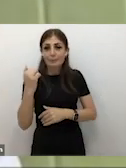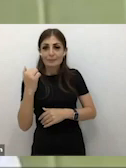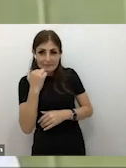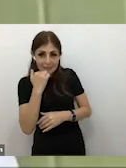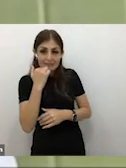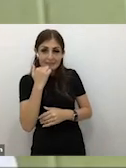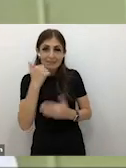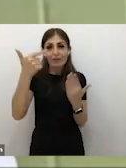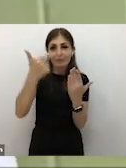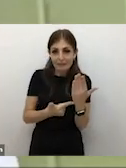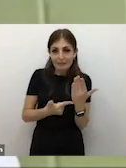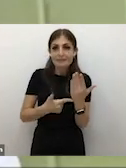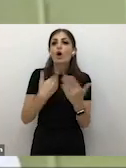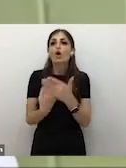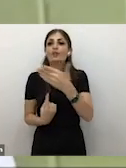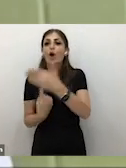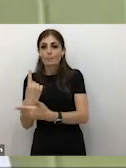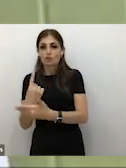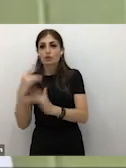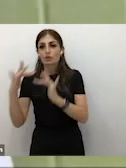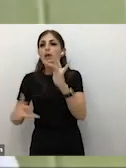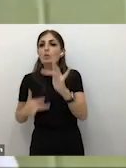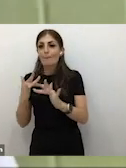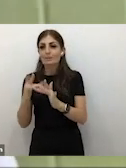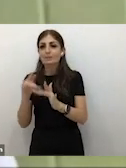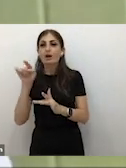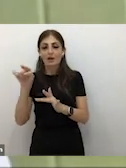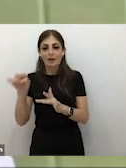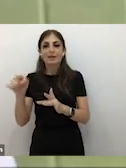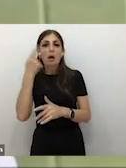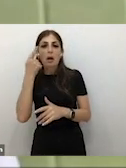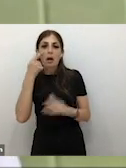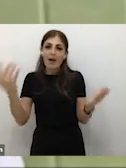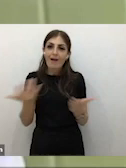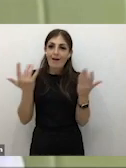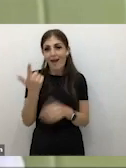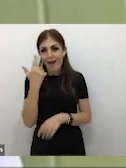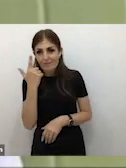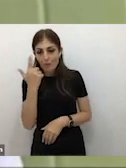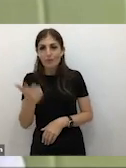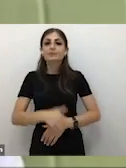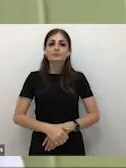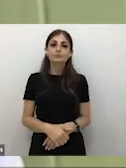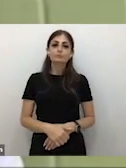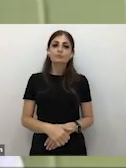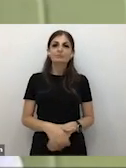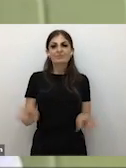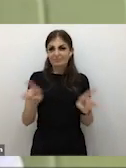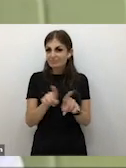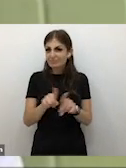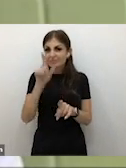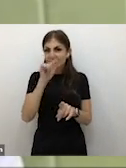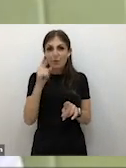these activities on the opportunity page on the website, so I really encourage you to check those out. You can also view